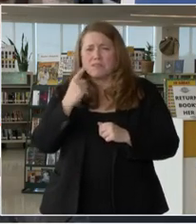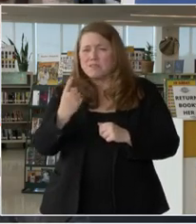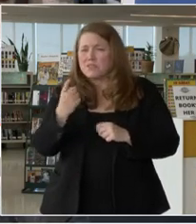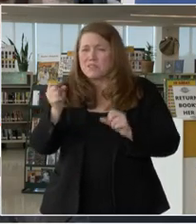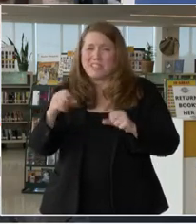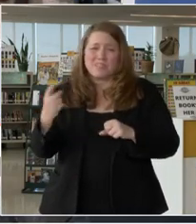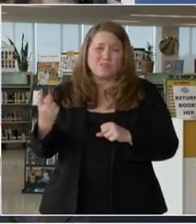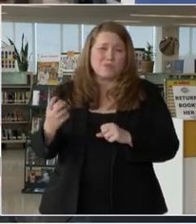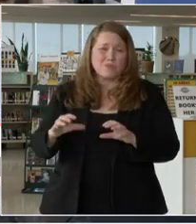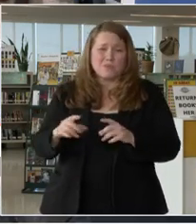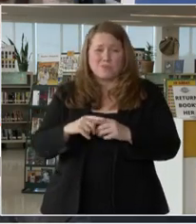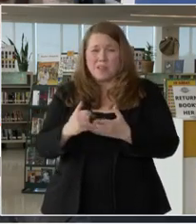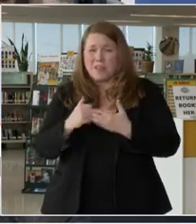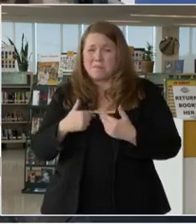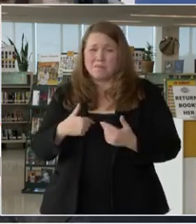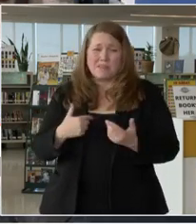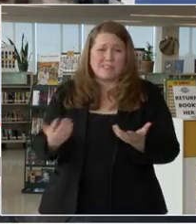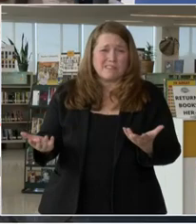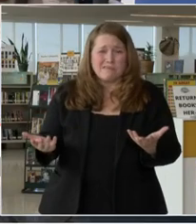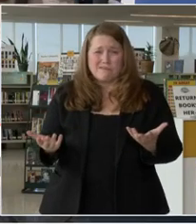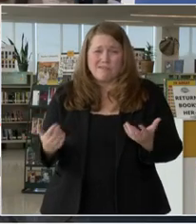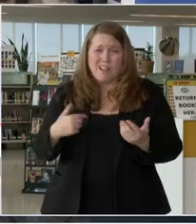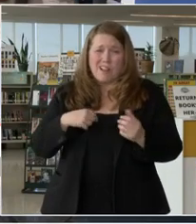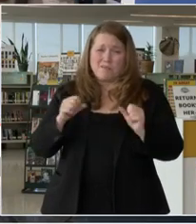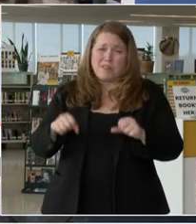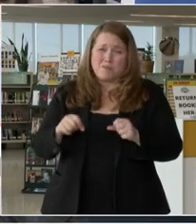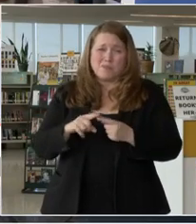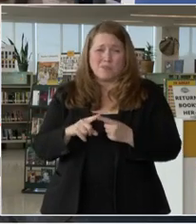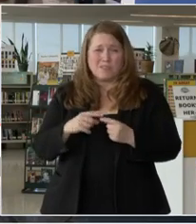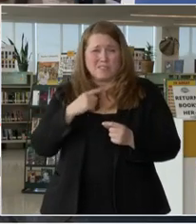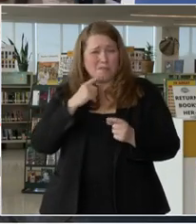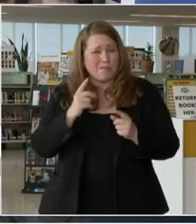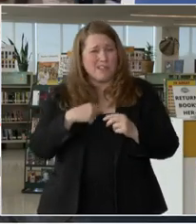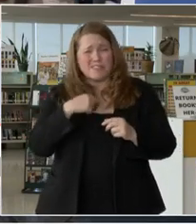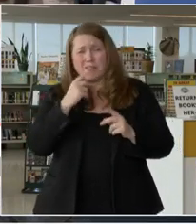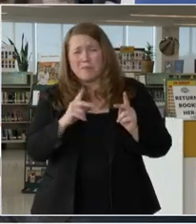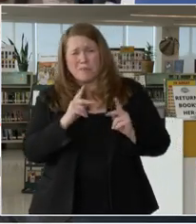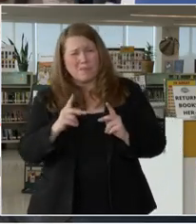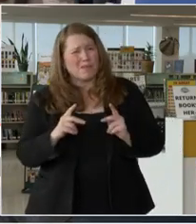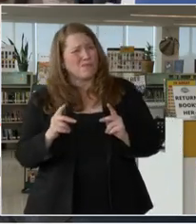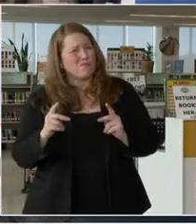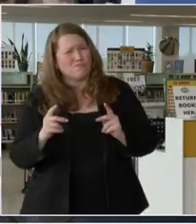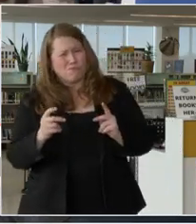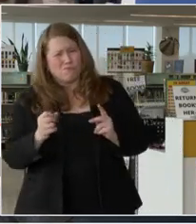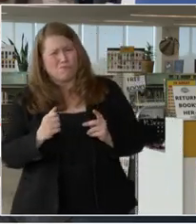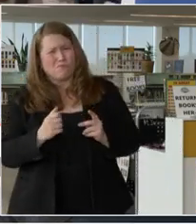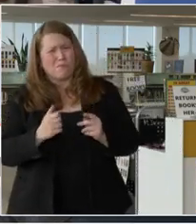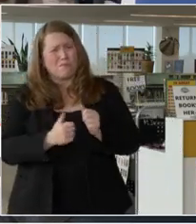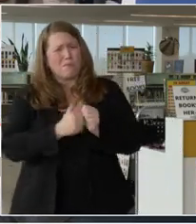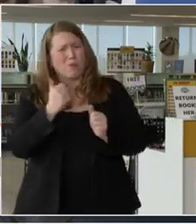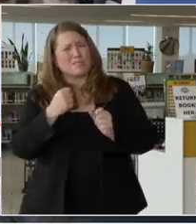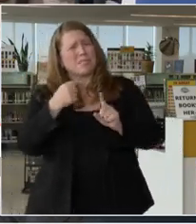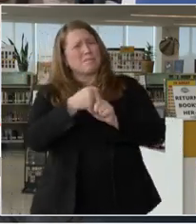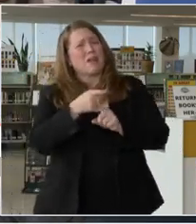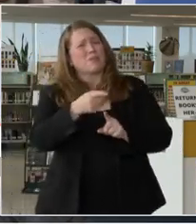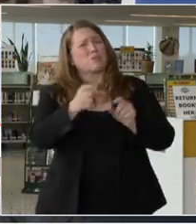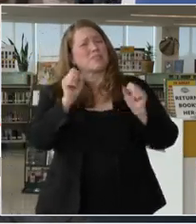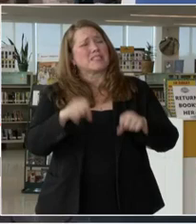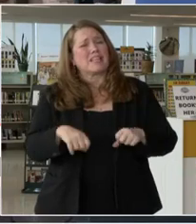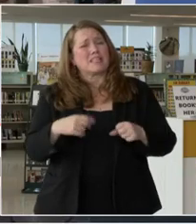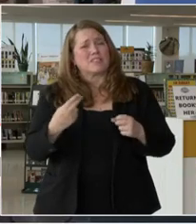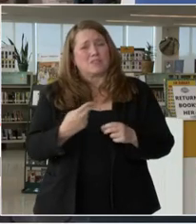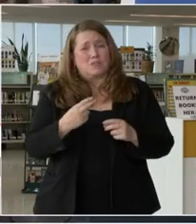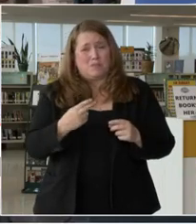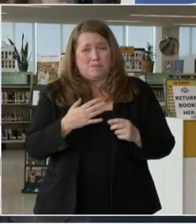do to help me? Is it, you know, I'm able to, and I tell people this all the time, the most impactful thing that I wear on my belt really